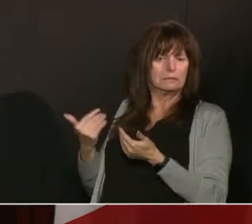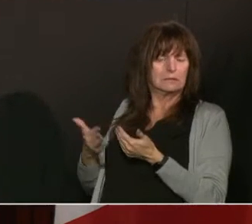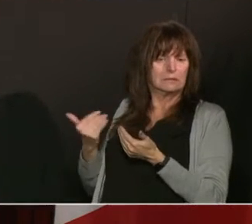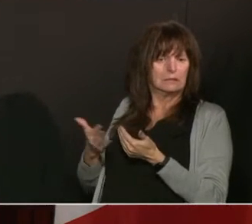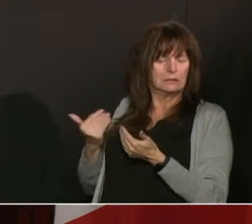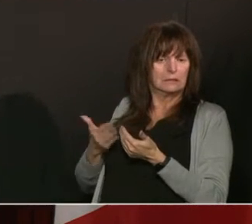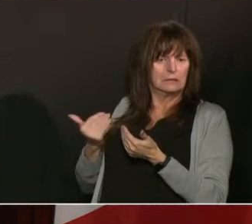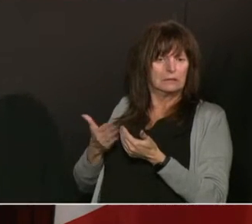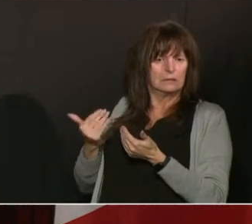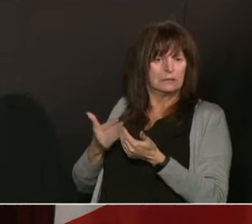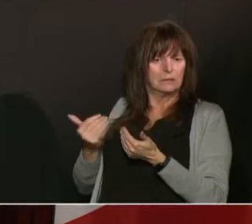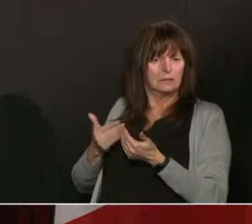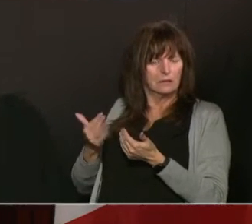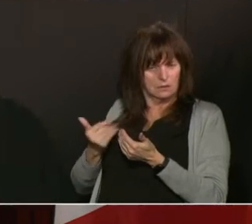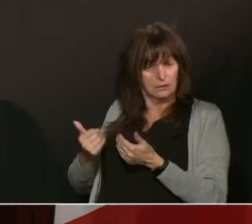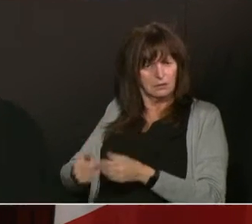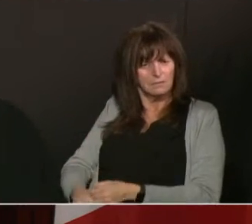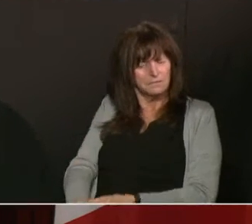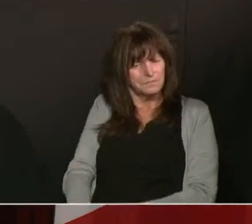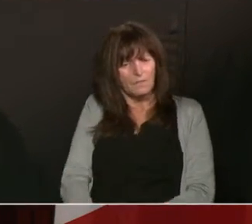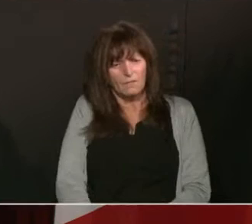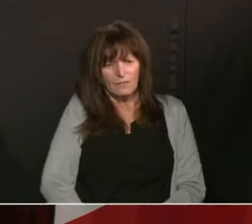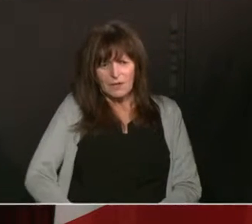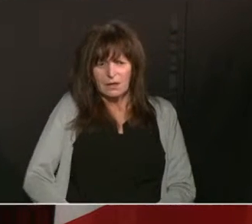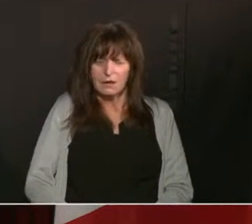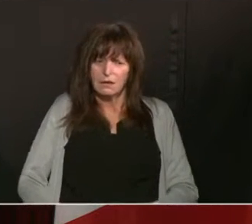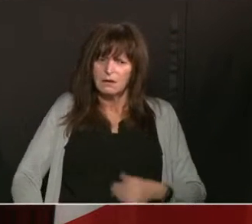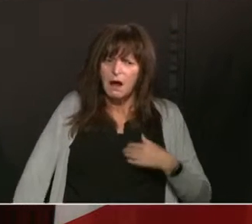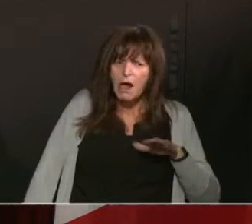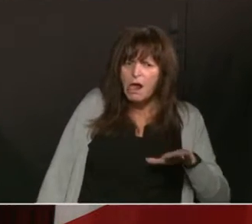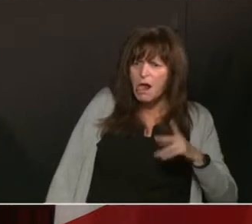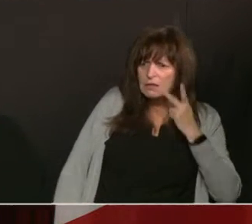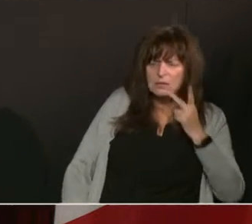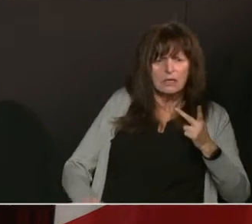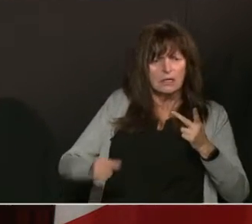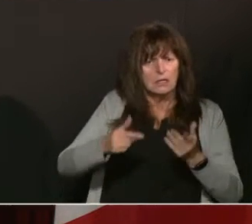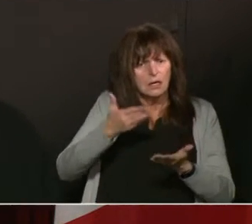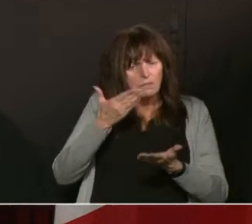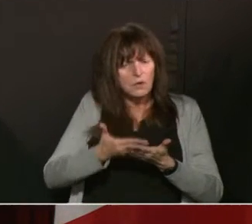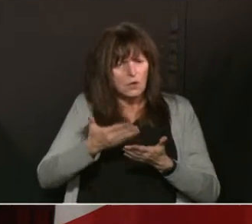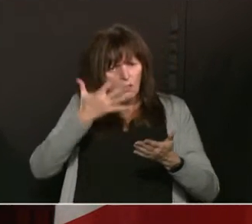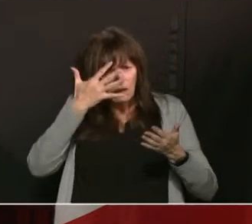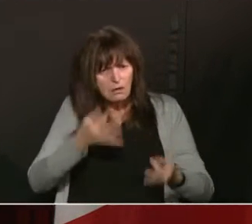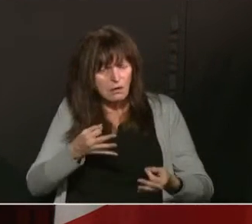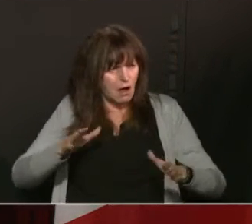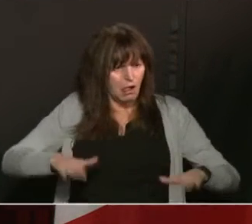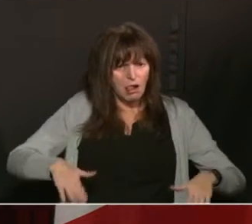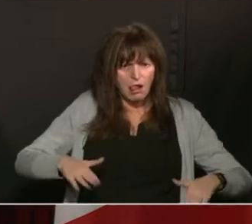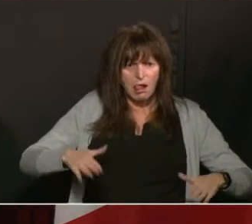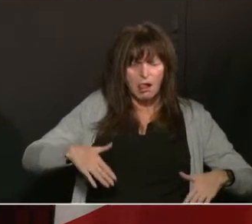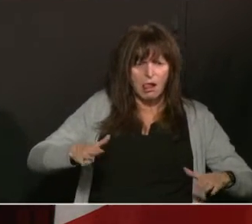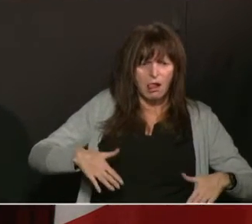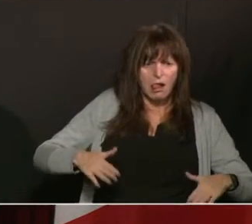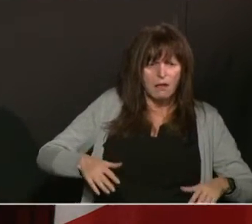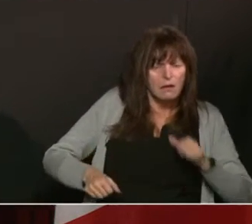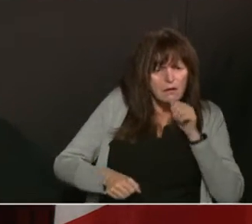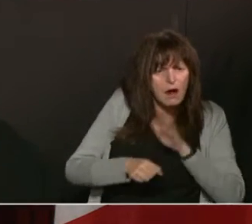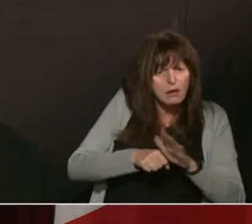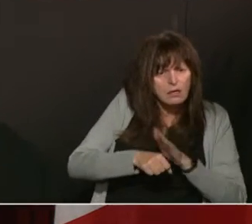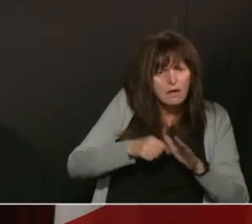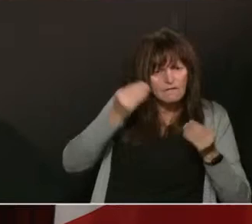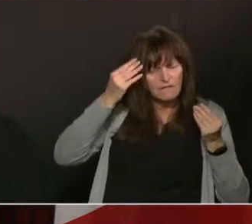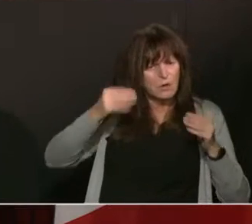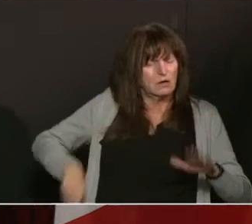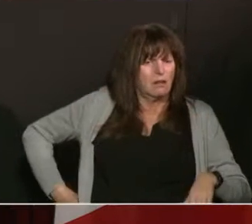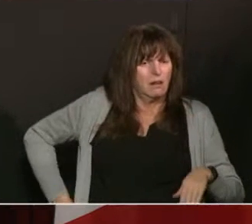any firm conclusion yet on the evidence that I've seen on the virulence as of yet. It seems to be too early, and we'll be watching over the coming